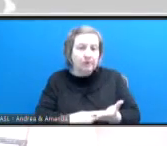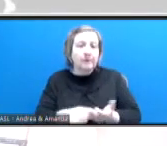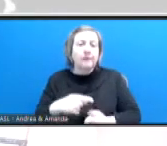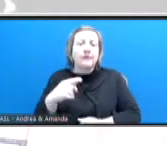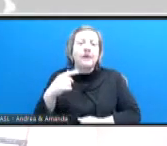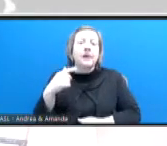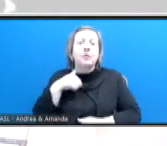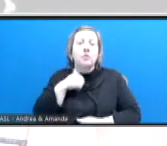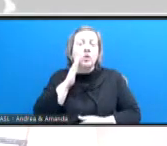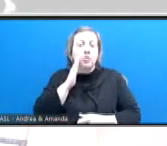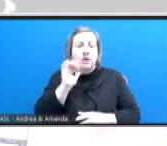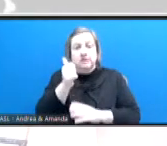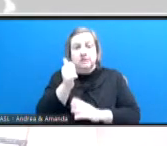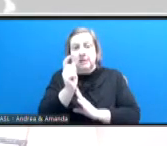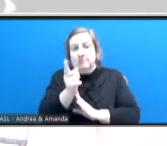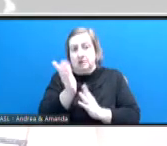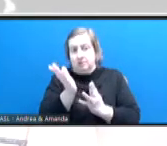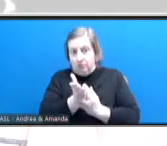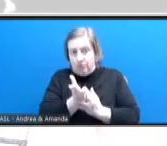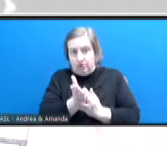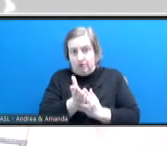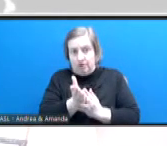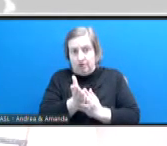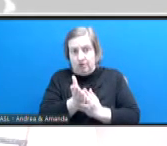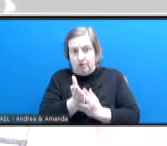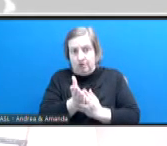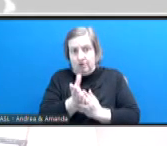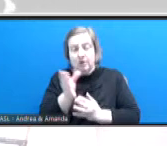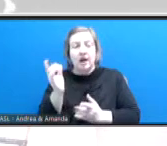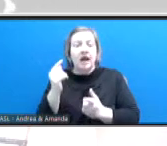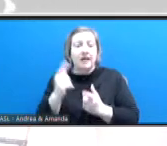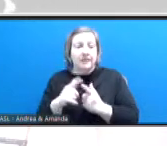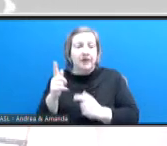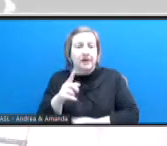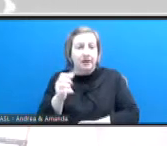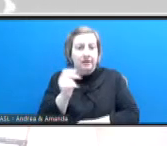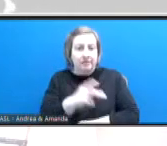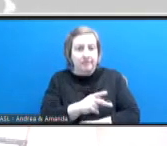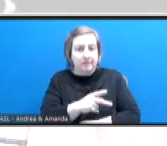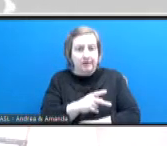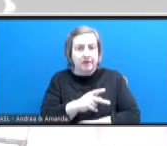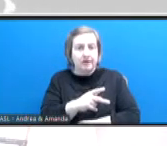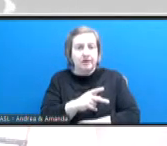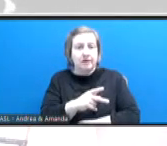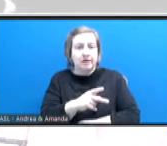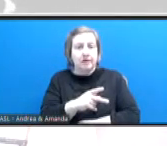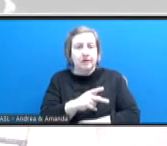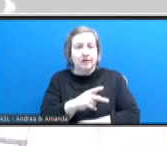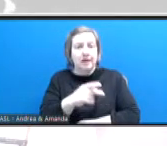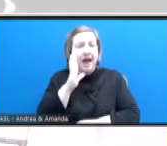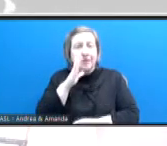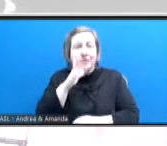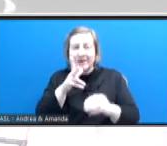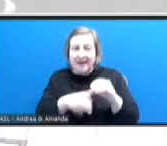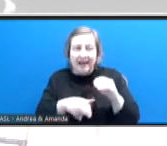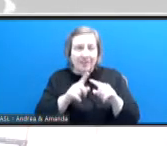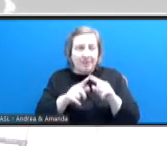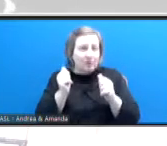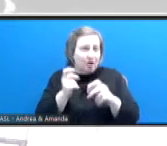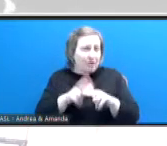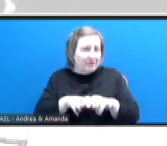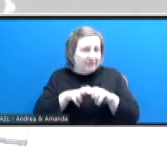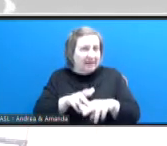a 10-minute break, and then we will be back. I would cut it short, but we've all been sitting a long